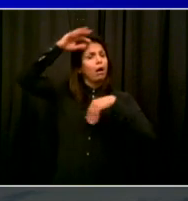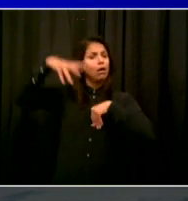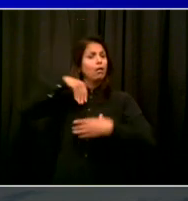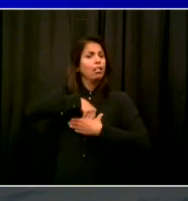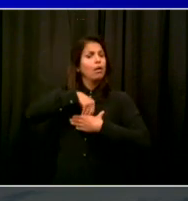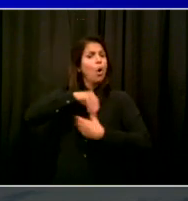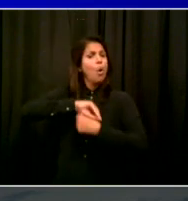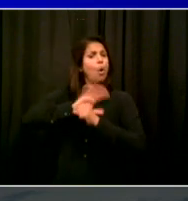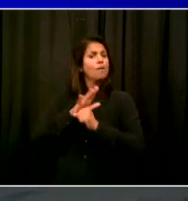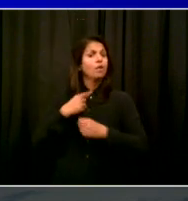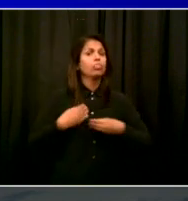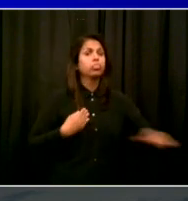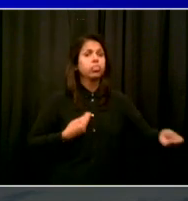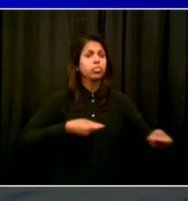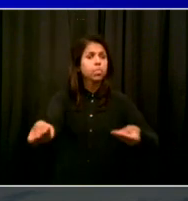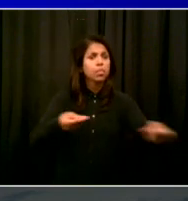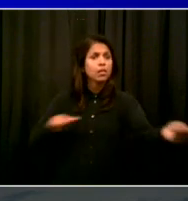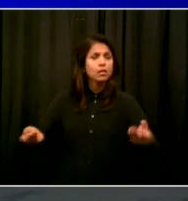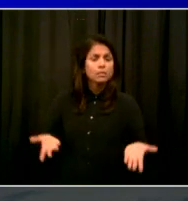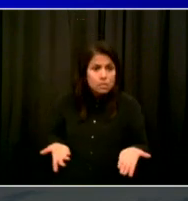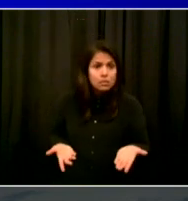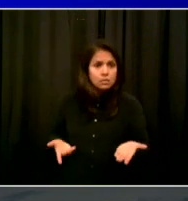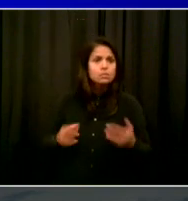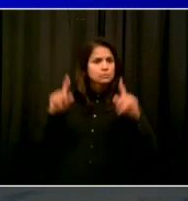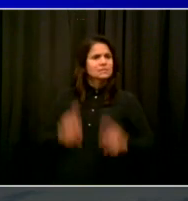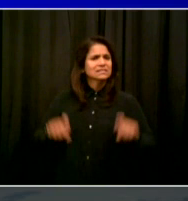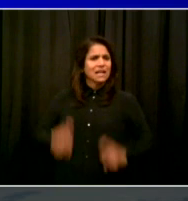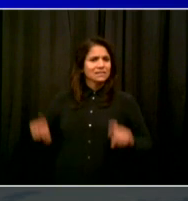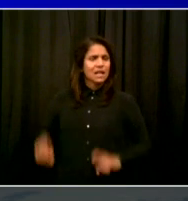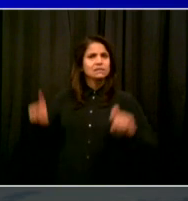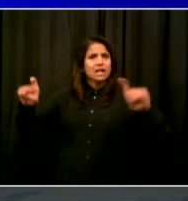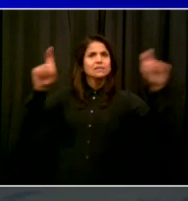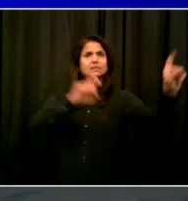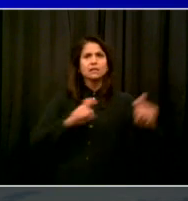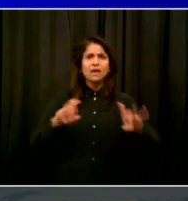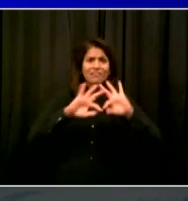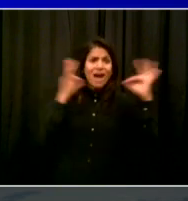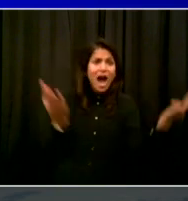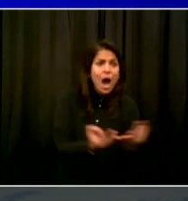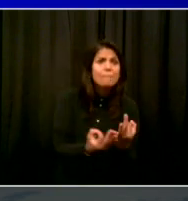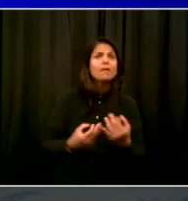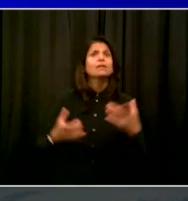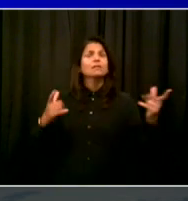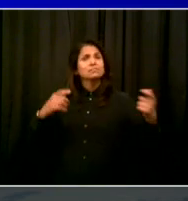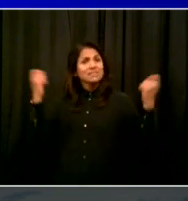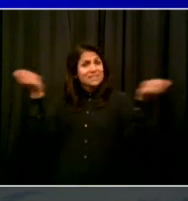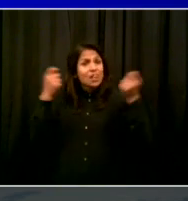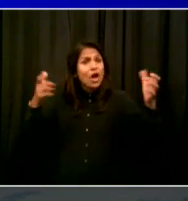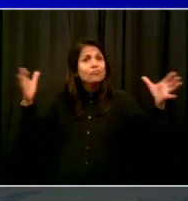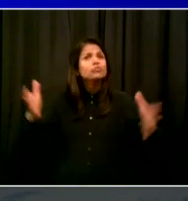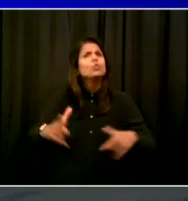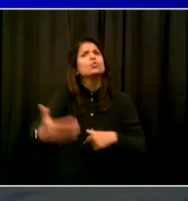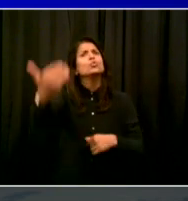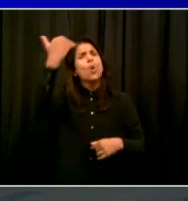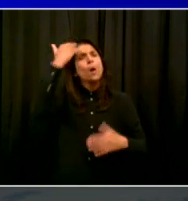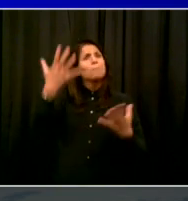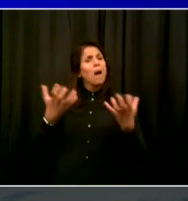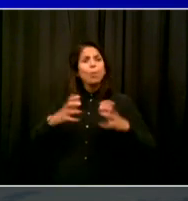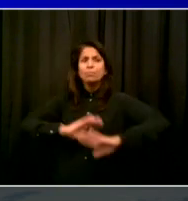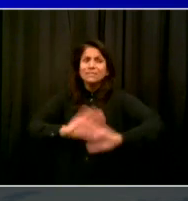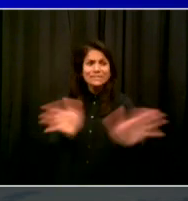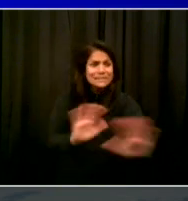community. But I want to be clear, the holidays this year cannot look like years